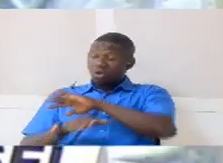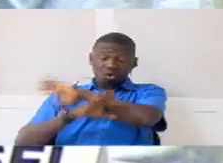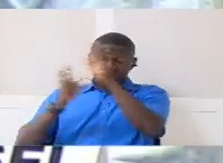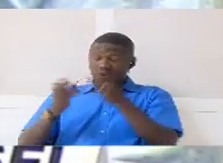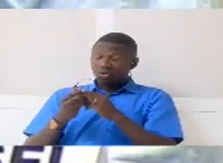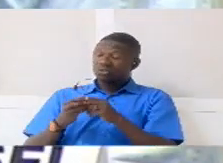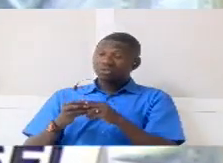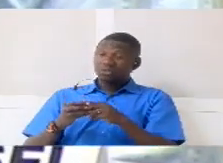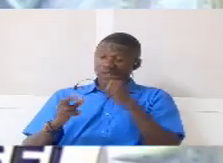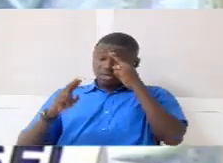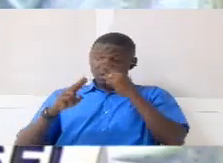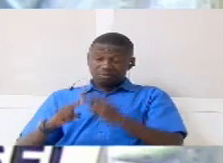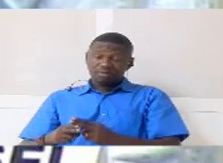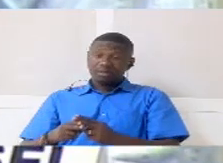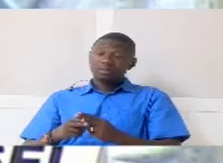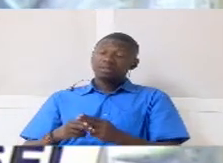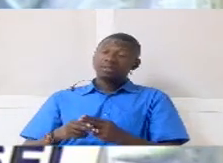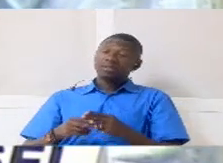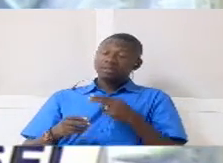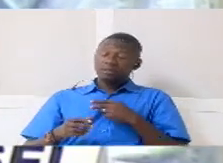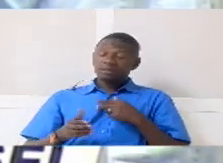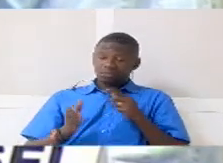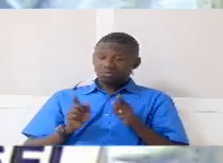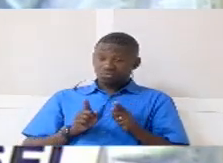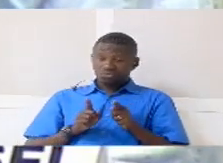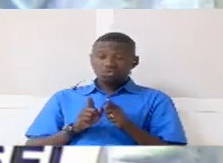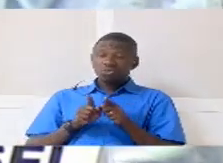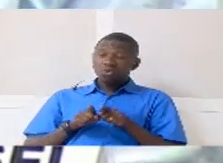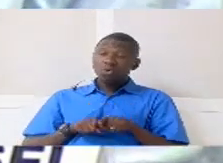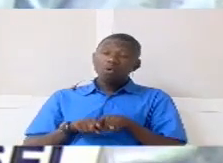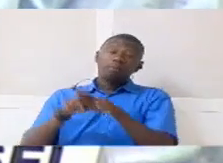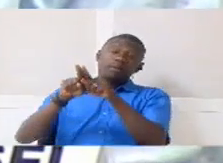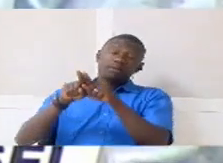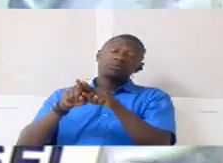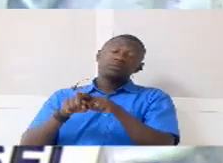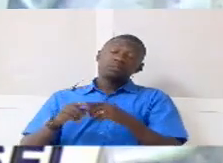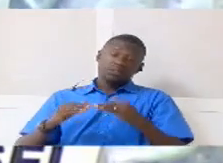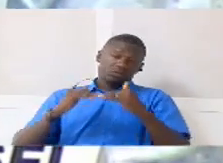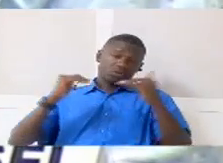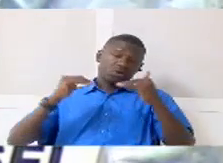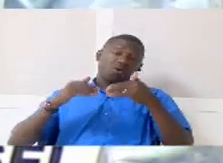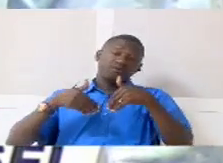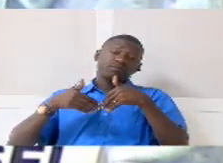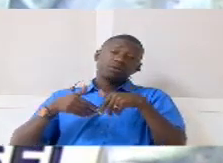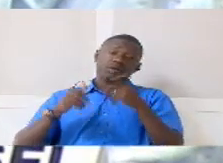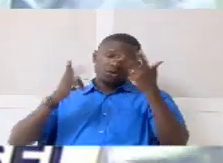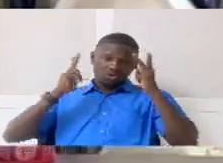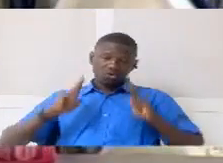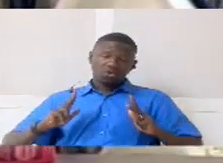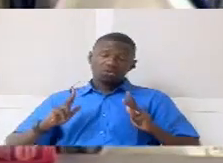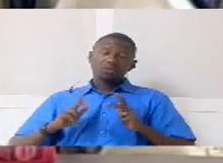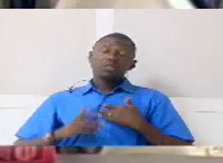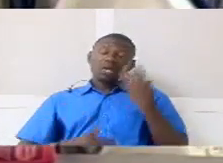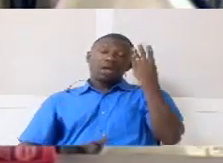other respects complies with the requirements of the law. That's how you understand